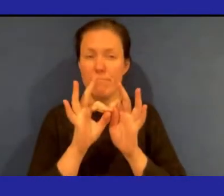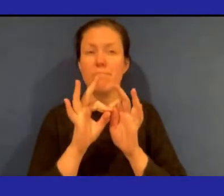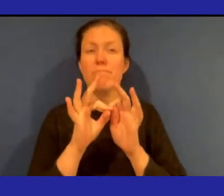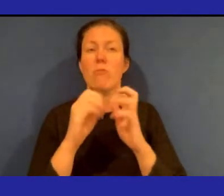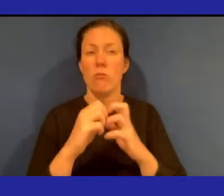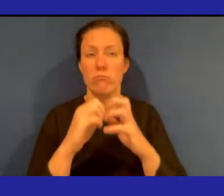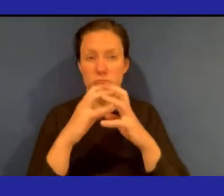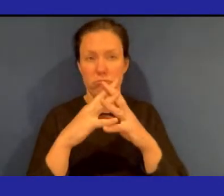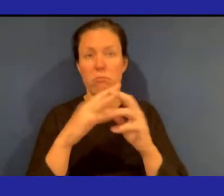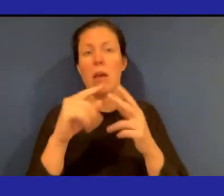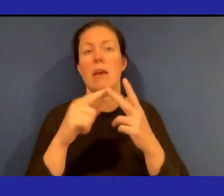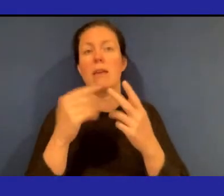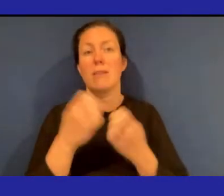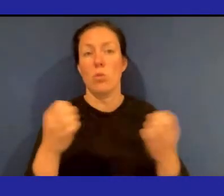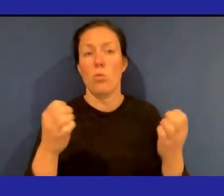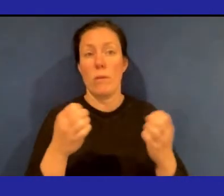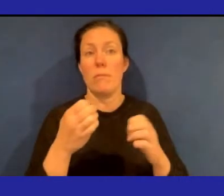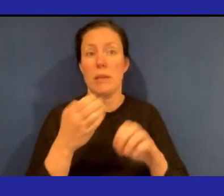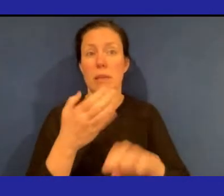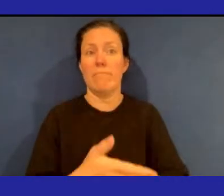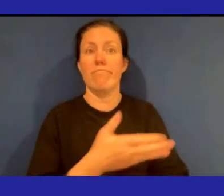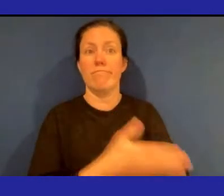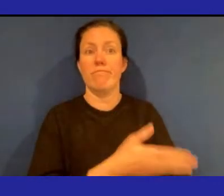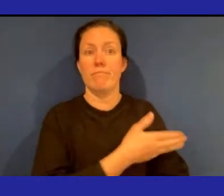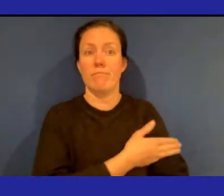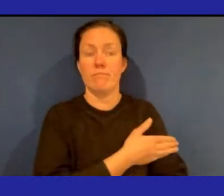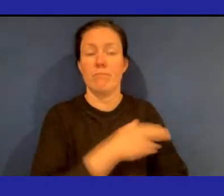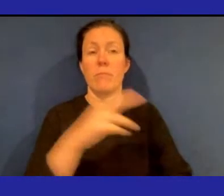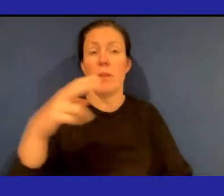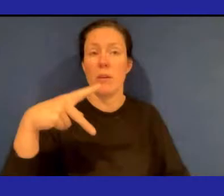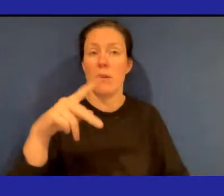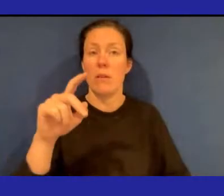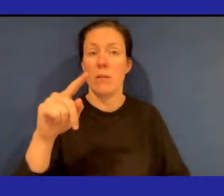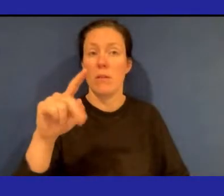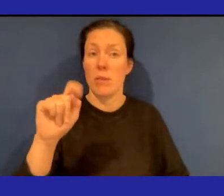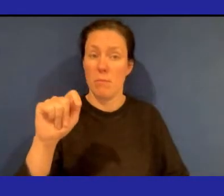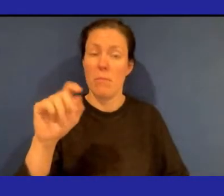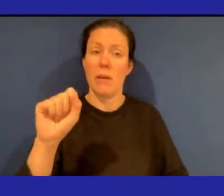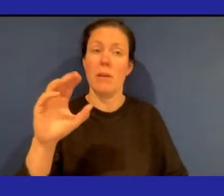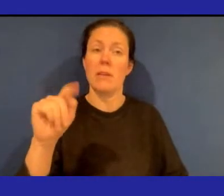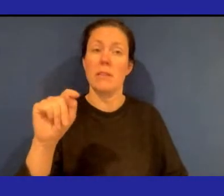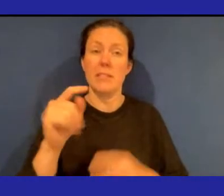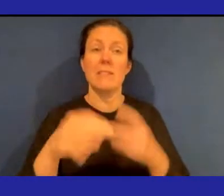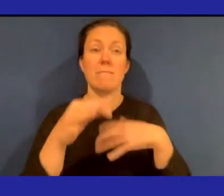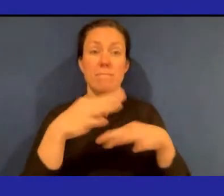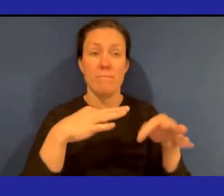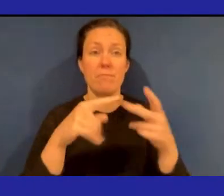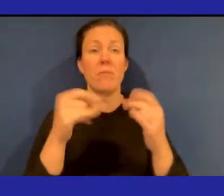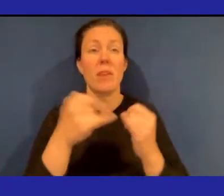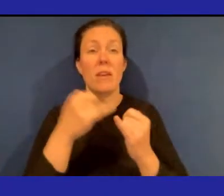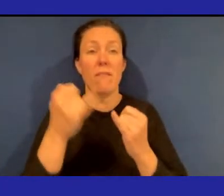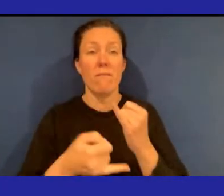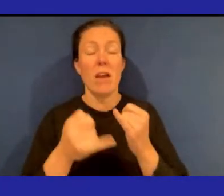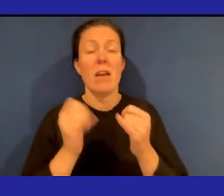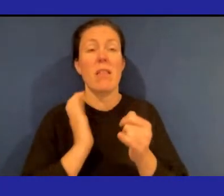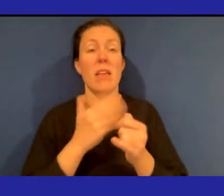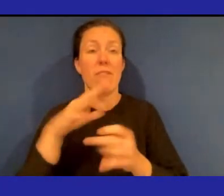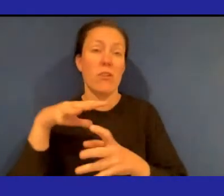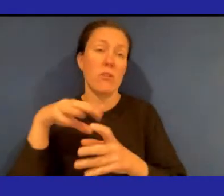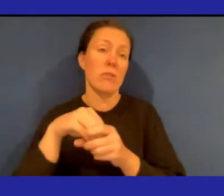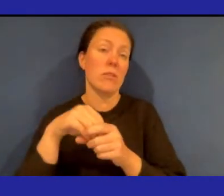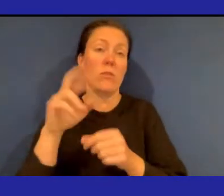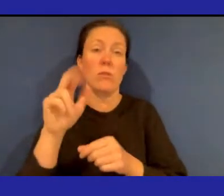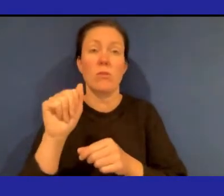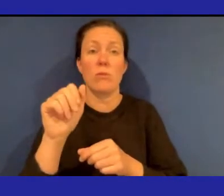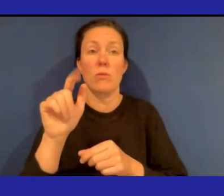equipment improvements. The completion of the PET CT replacement and the finalization of our interventional radiology